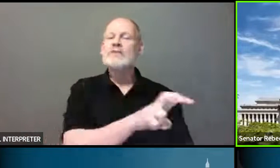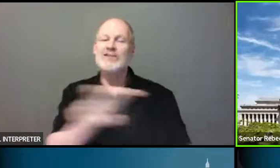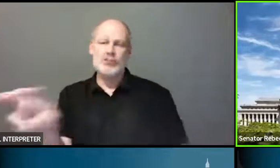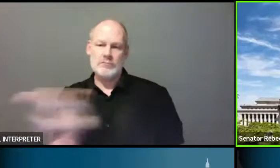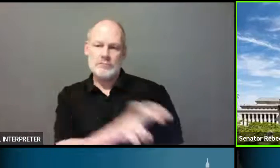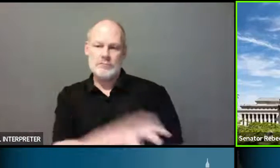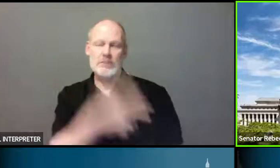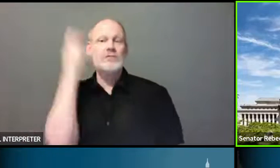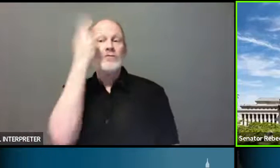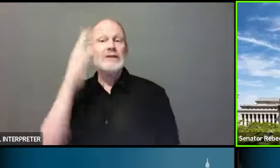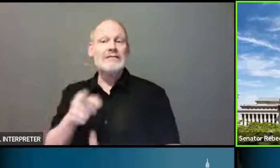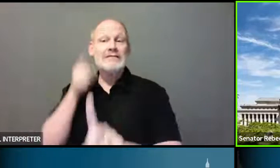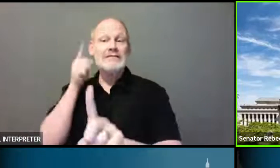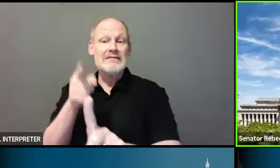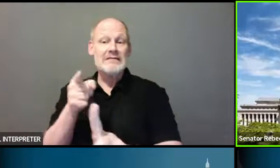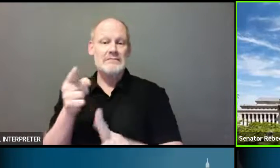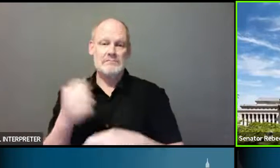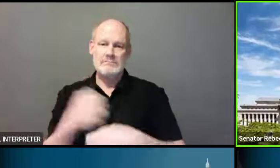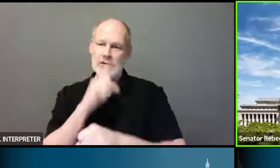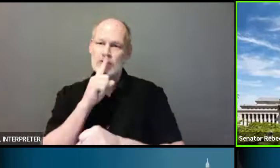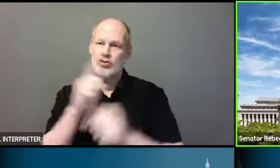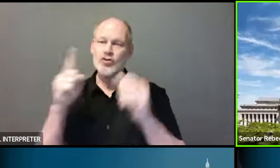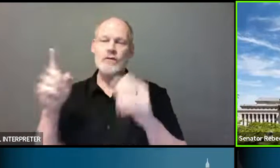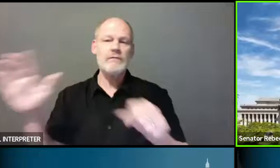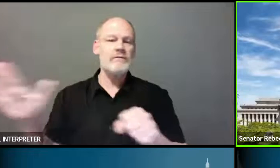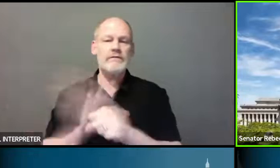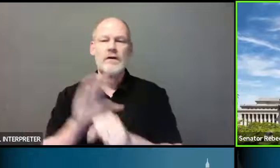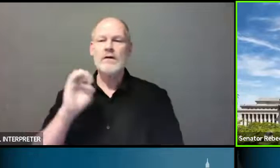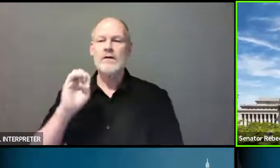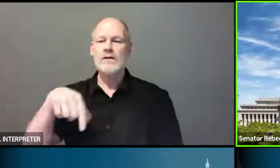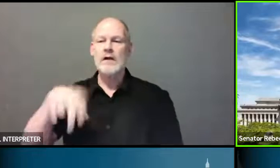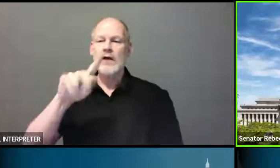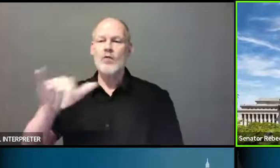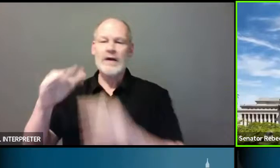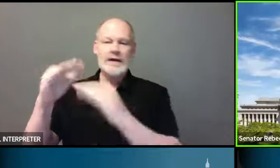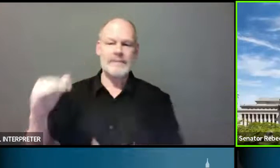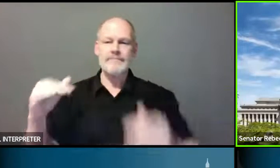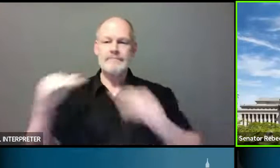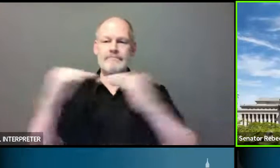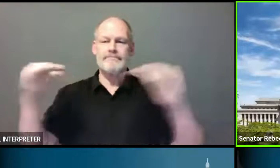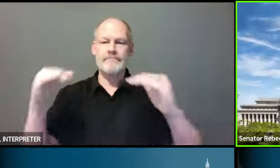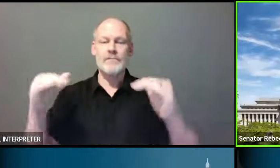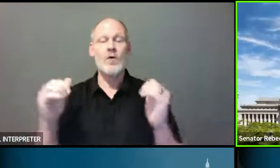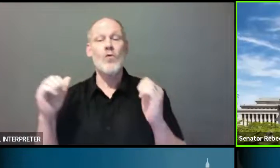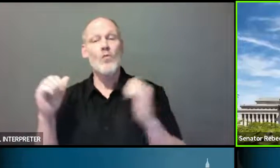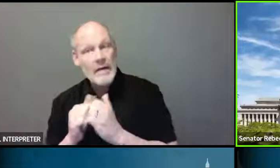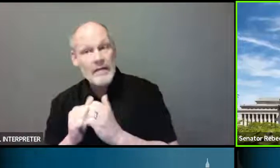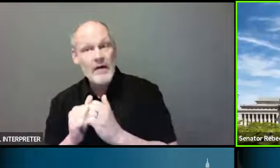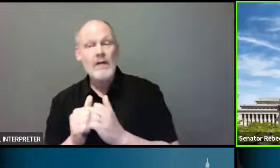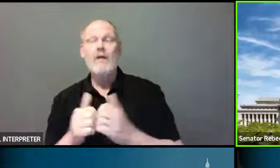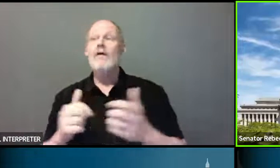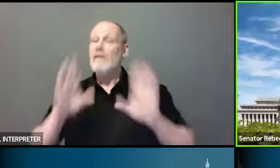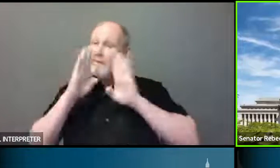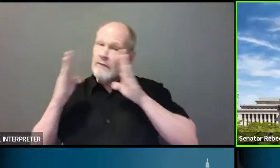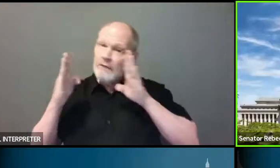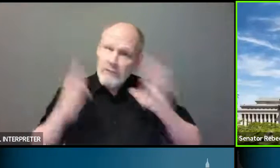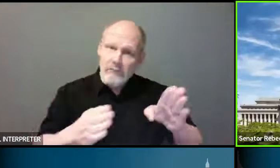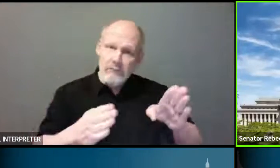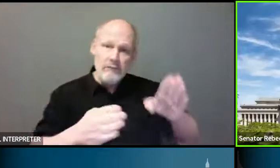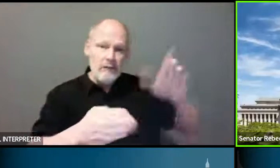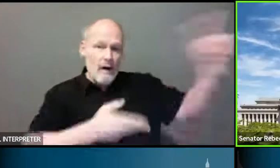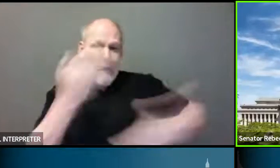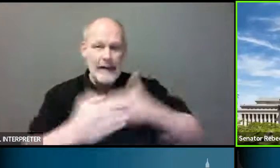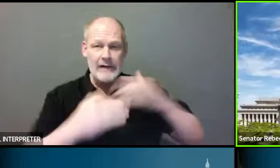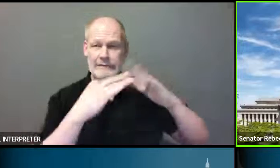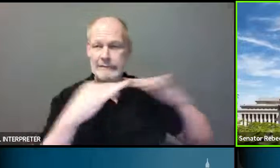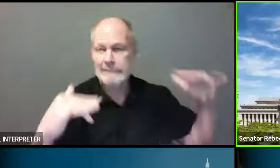we're centering equity in terms of higher investments in workforce development